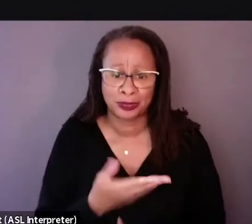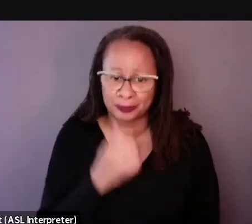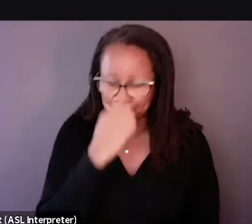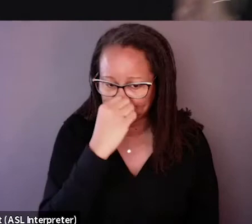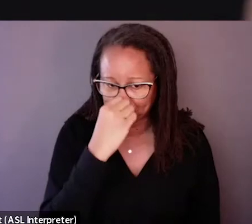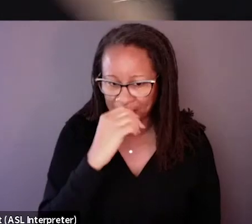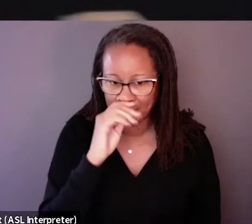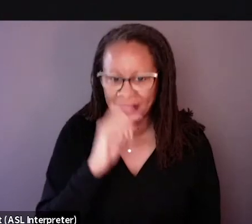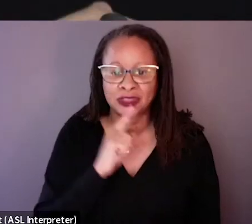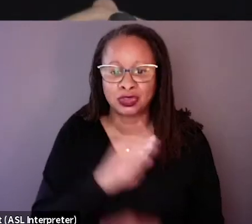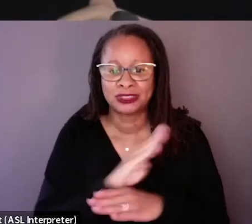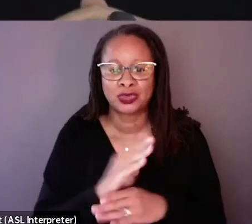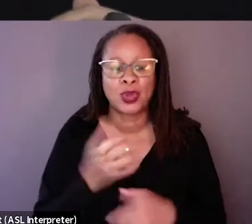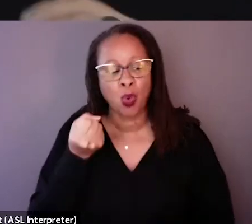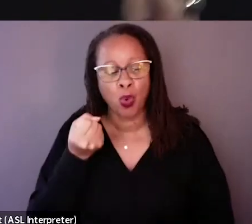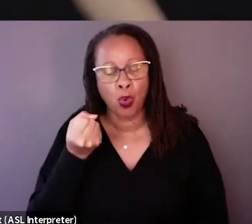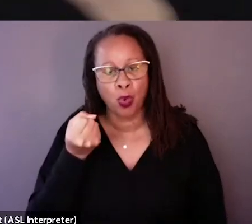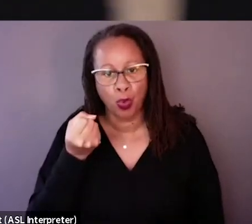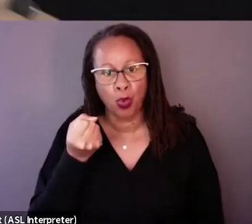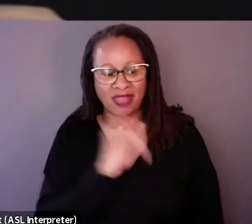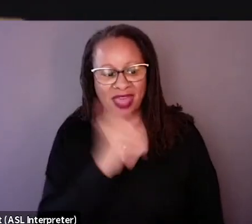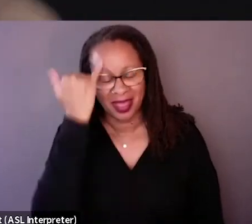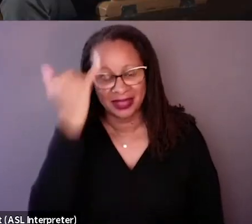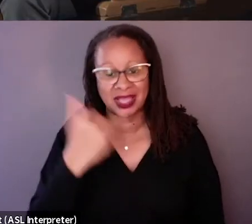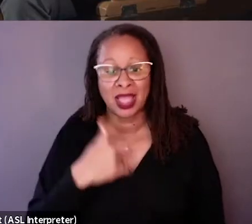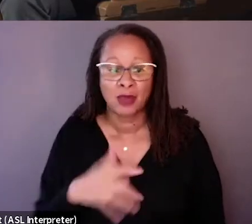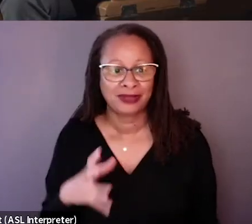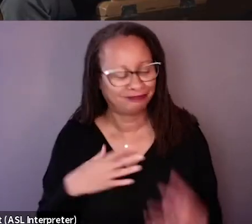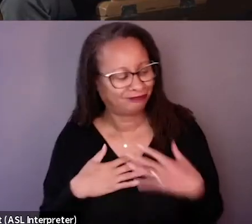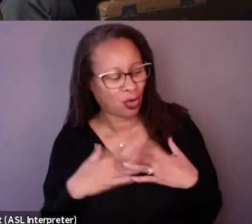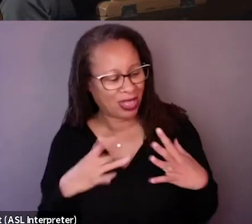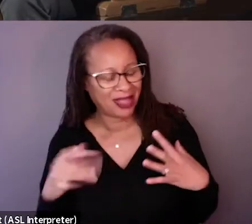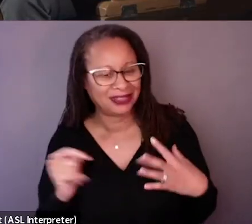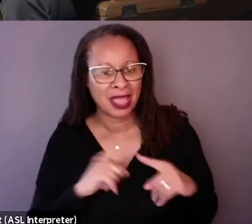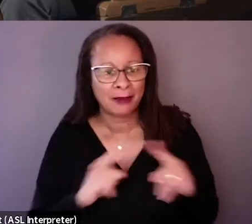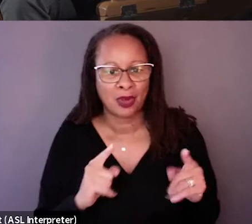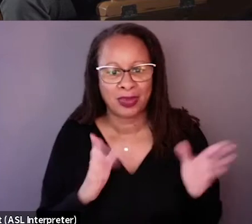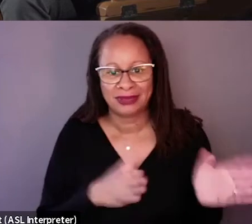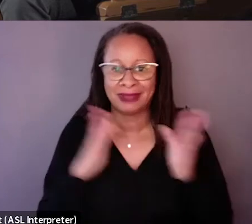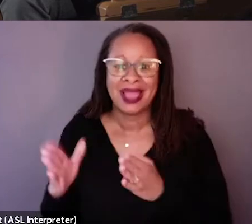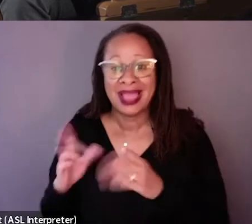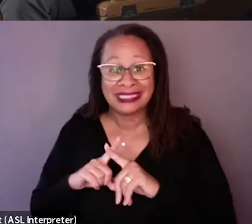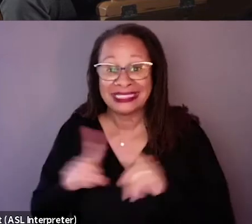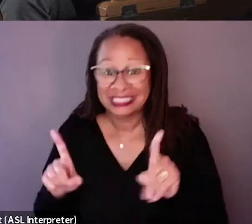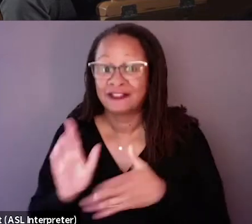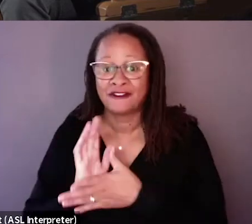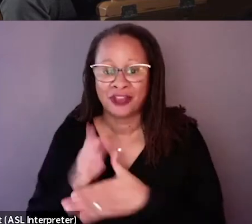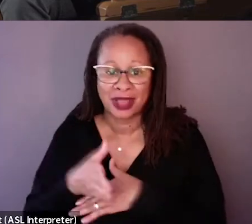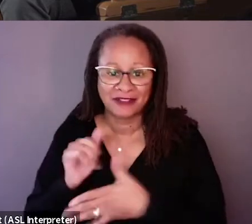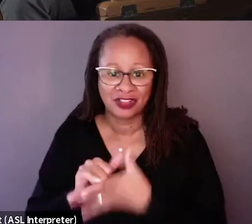But we actually kind of put that on hold. We were entertained by that, but we started making a completely different film after we finished The Seer and the